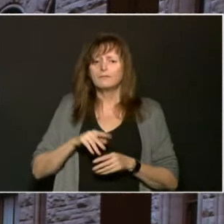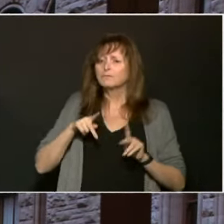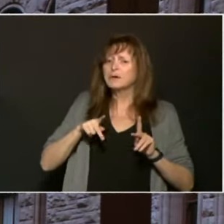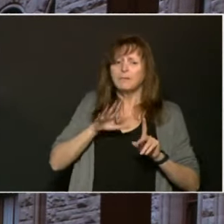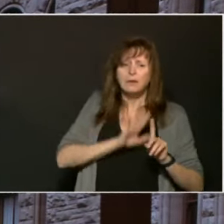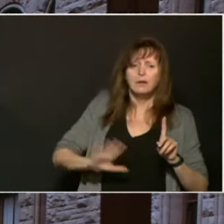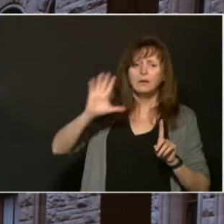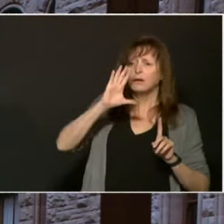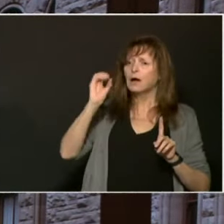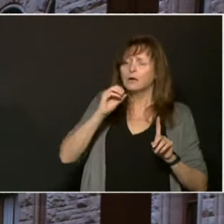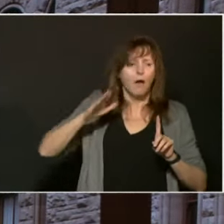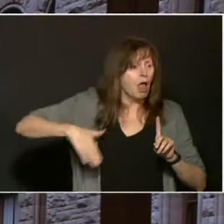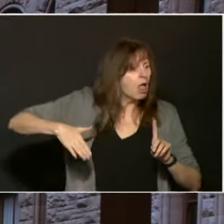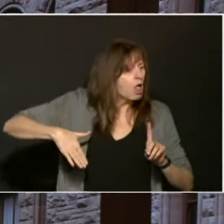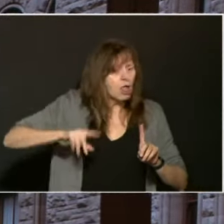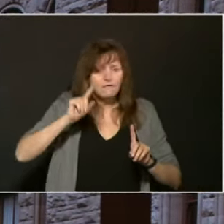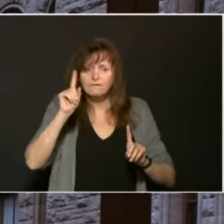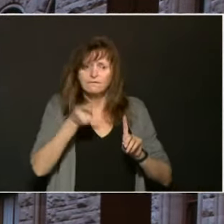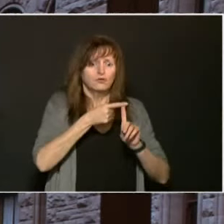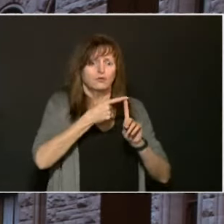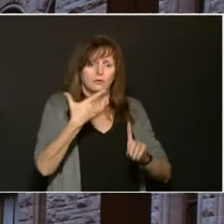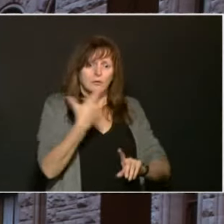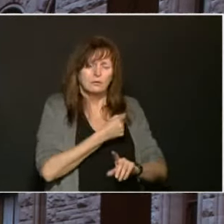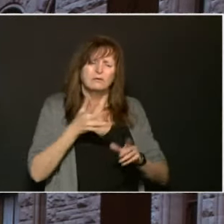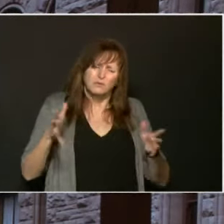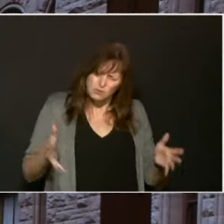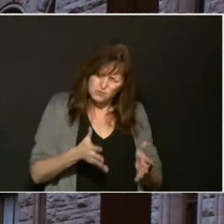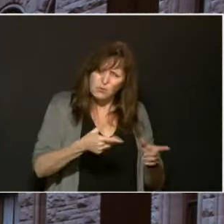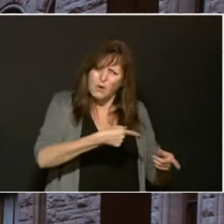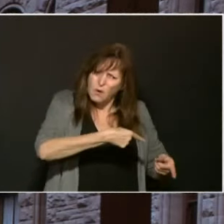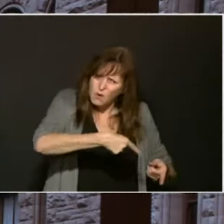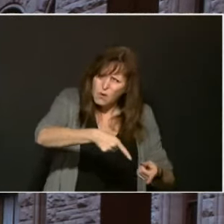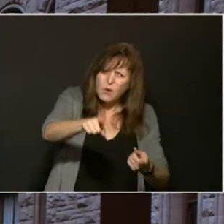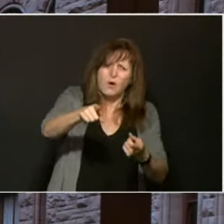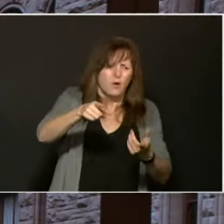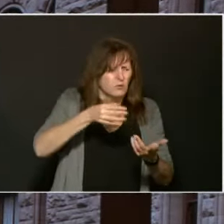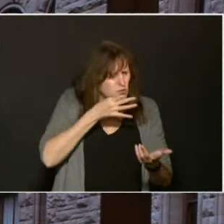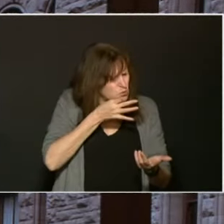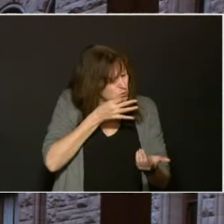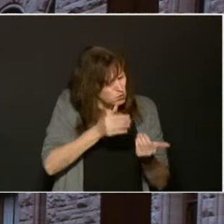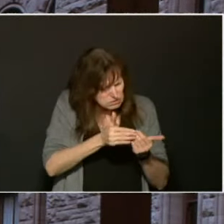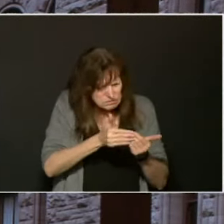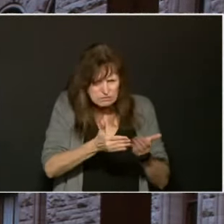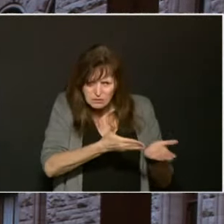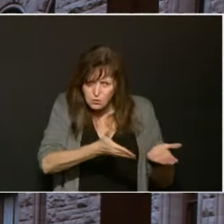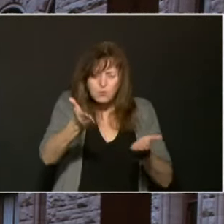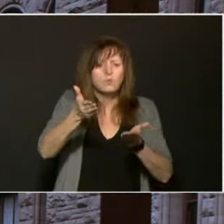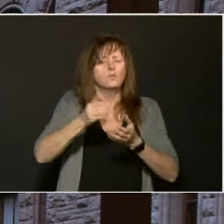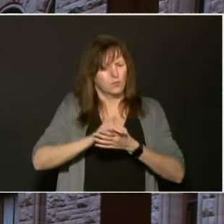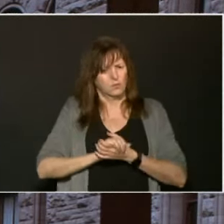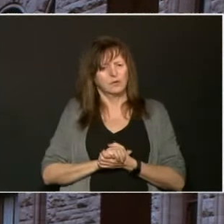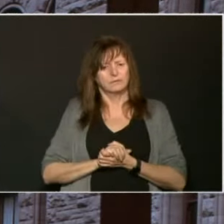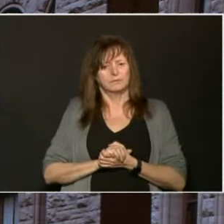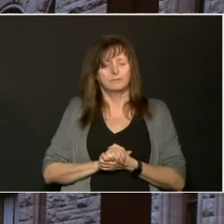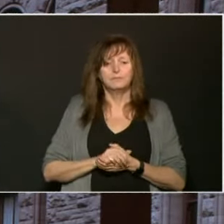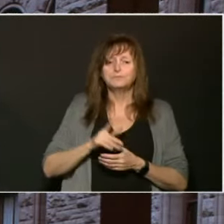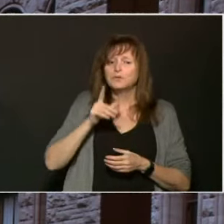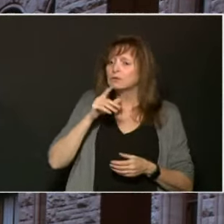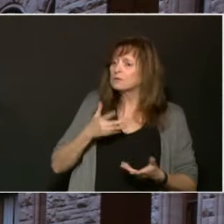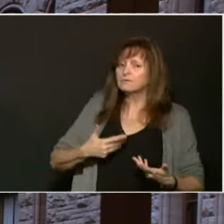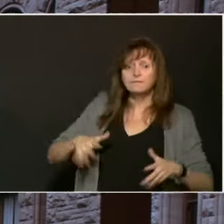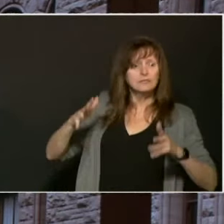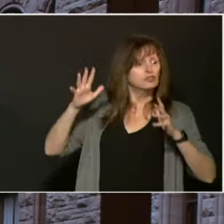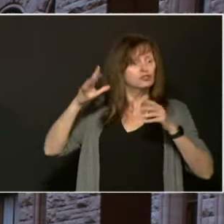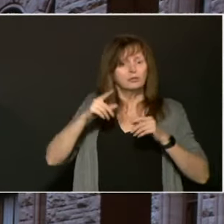for COVID-19 to do so as soon as possible. And for those who have received their first dose, to get your